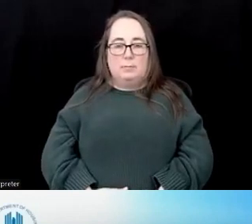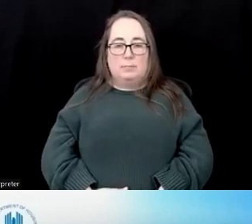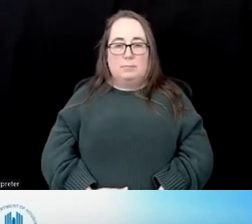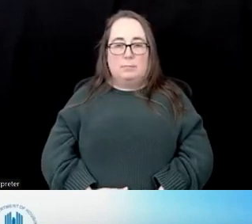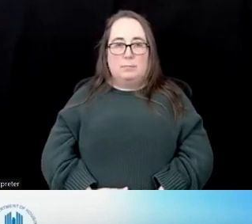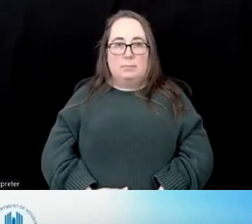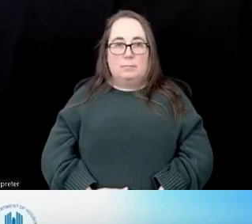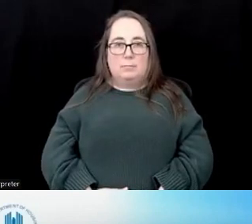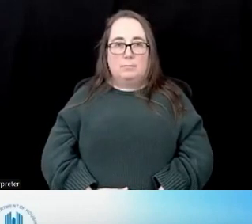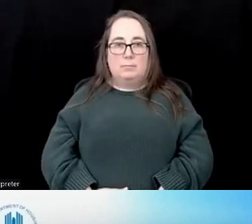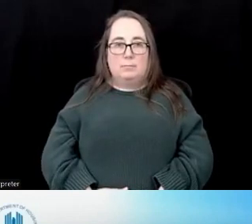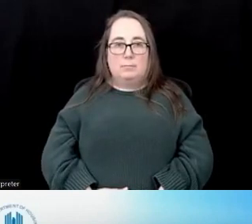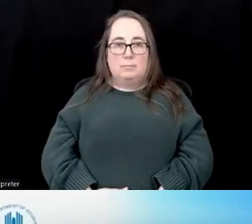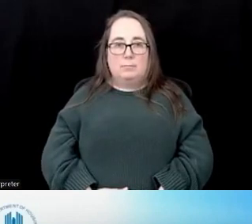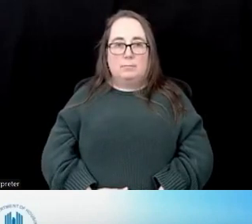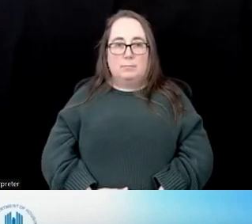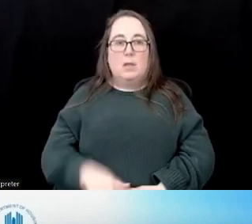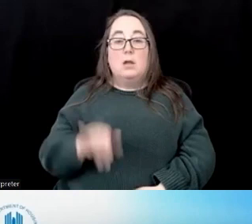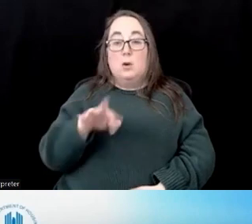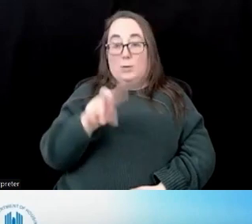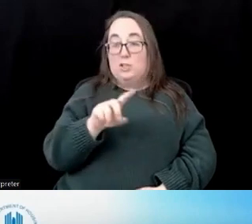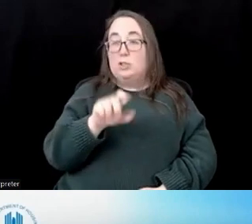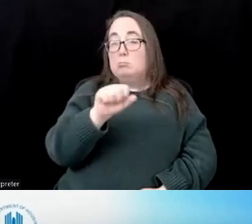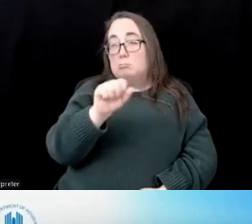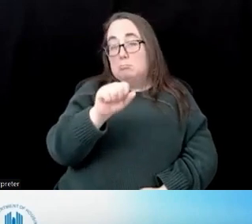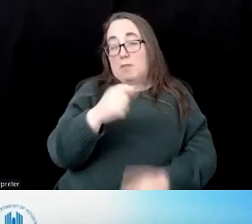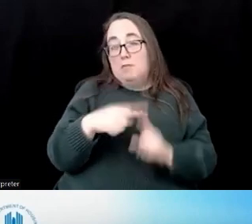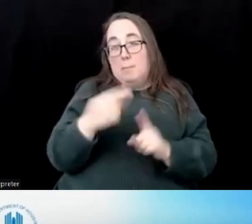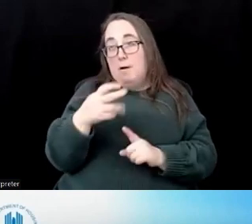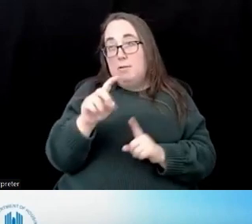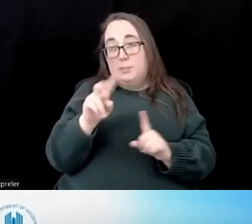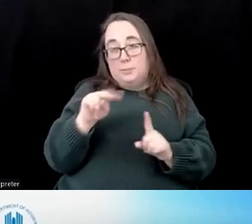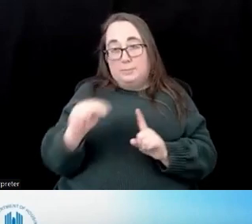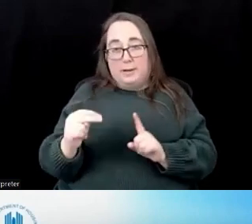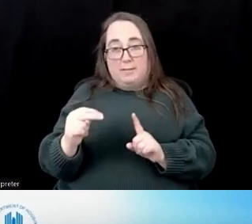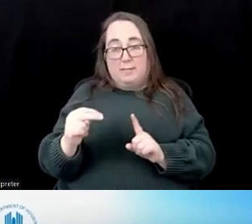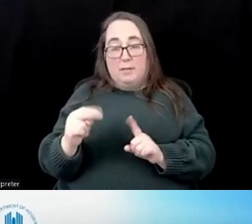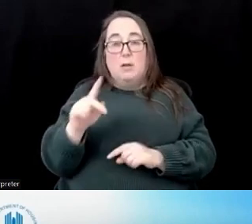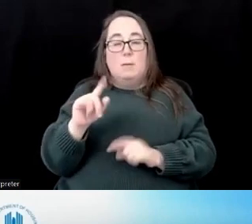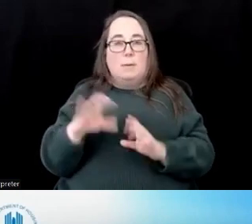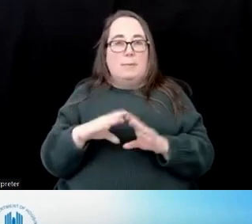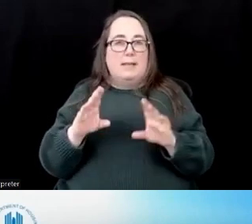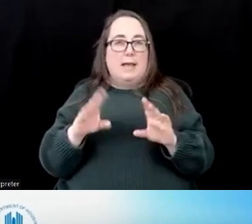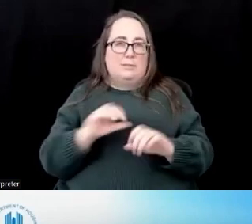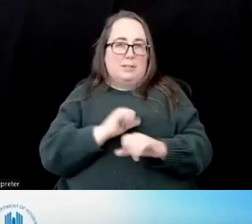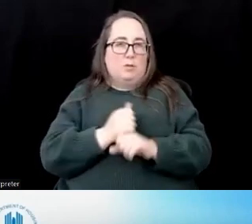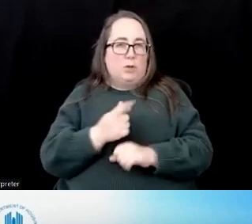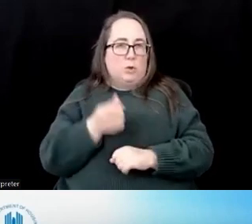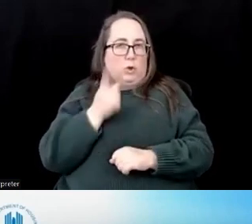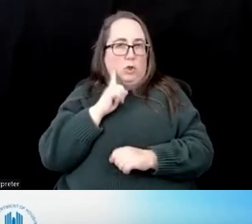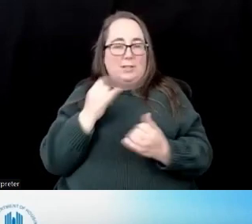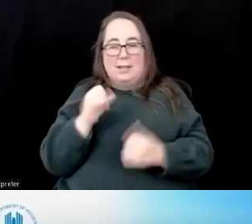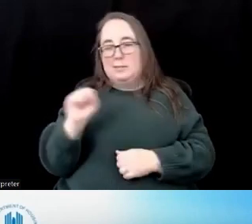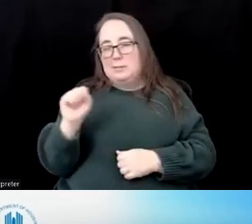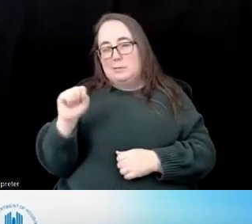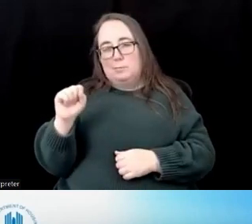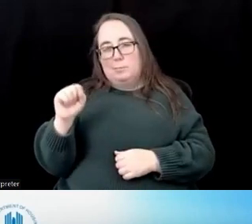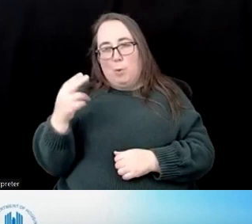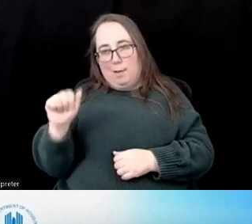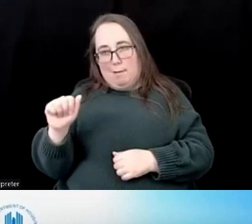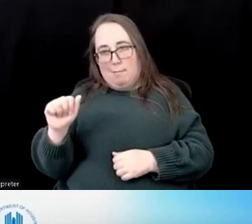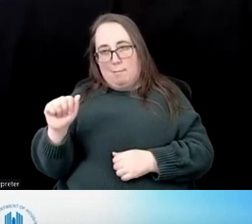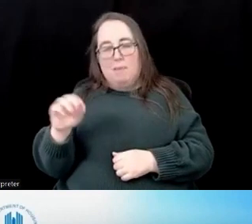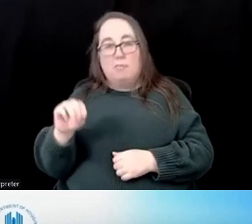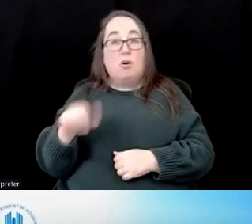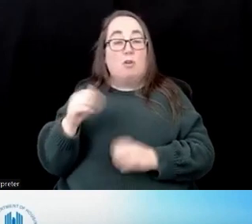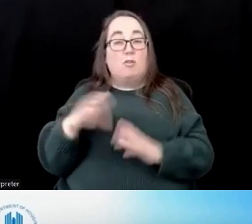Sure. I mean, from HUD's perspective, the public housing authorities that you heard from here, Spokane, and the other